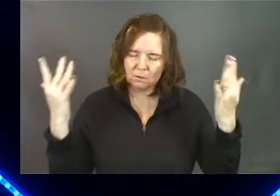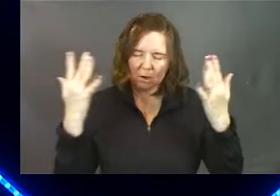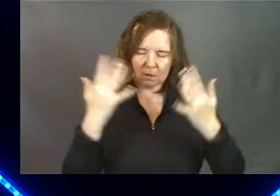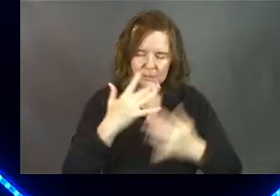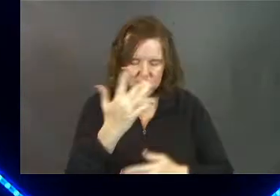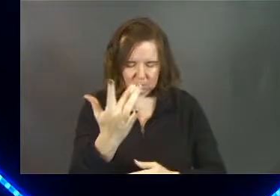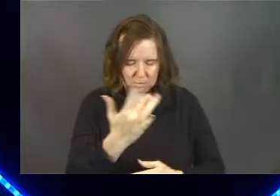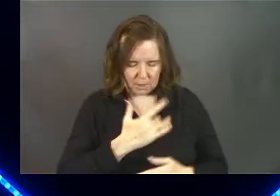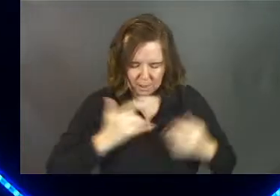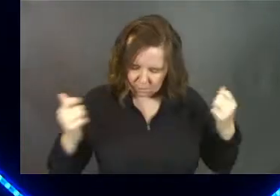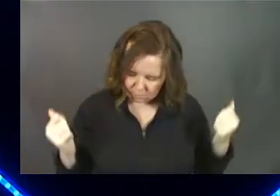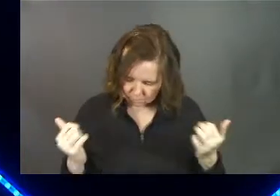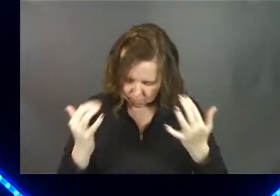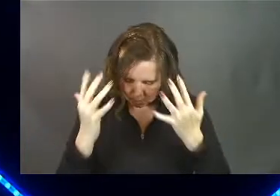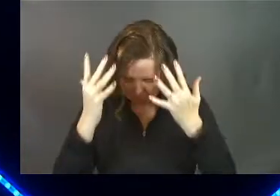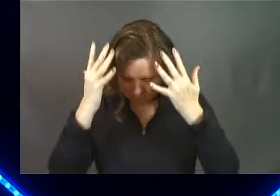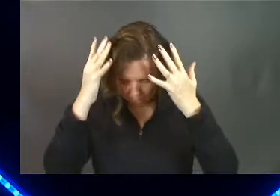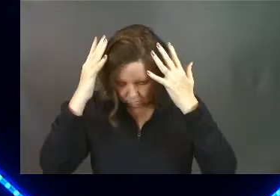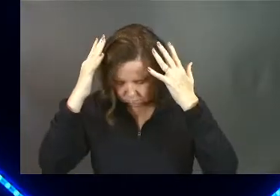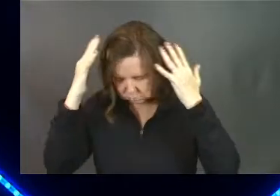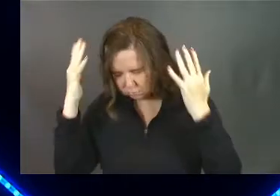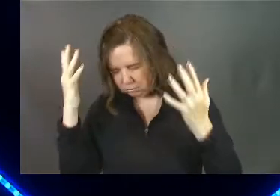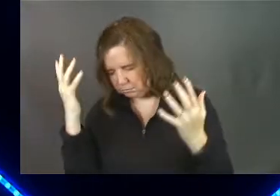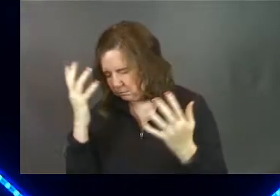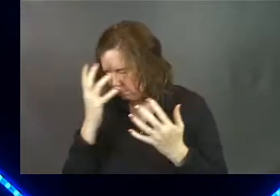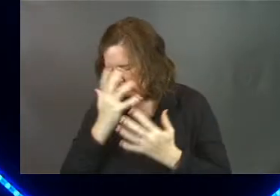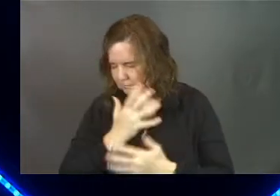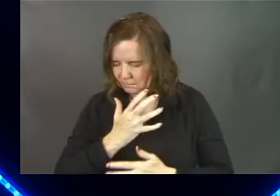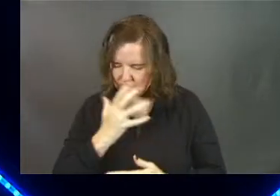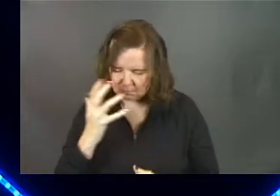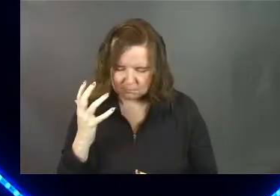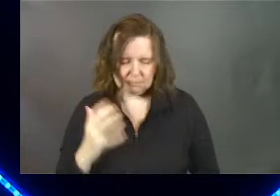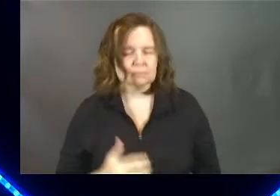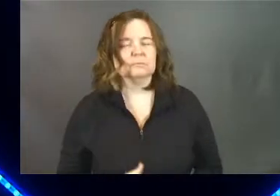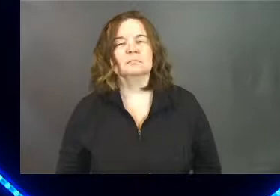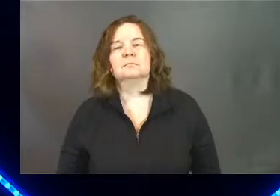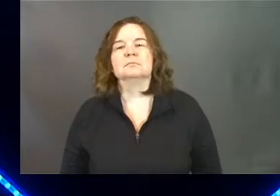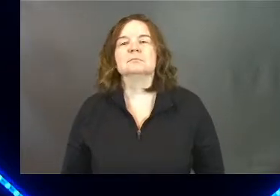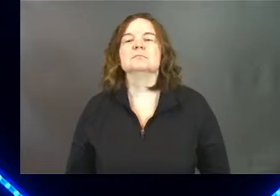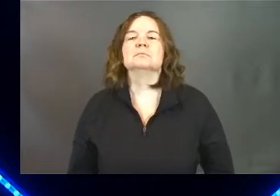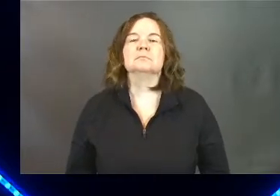When darkness tries to roll over my bones,